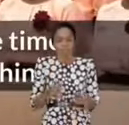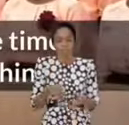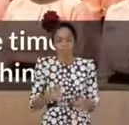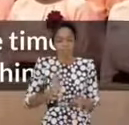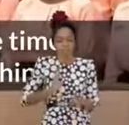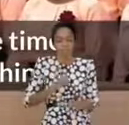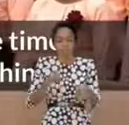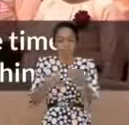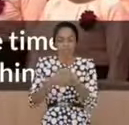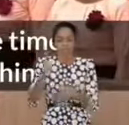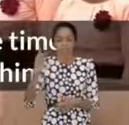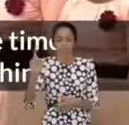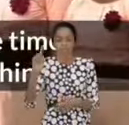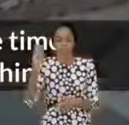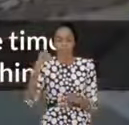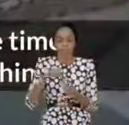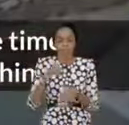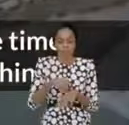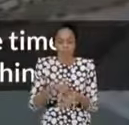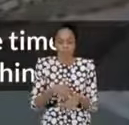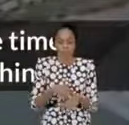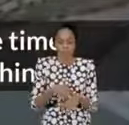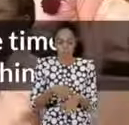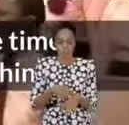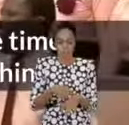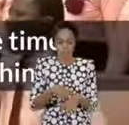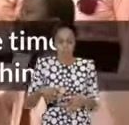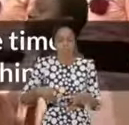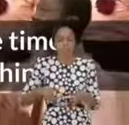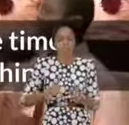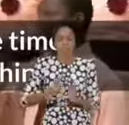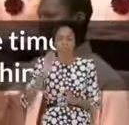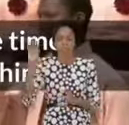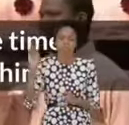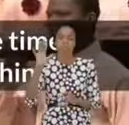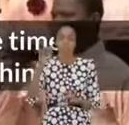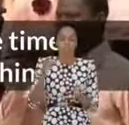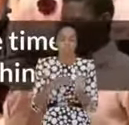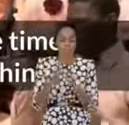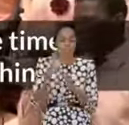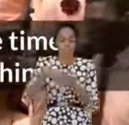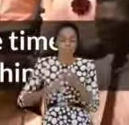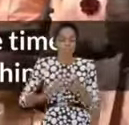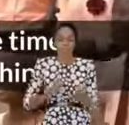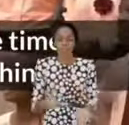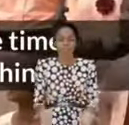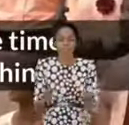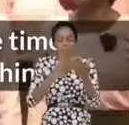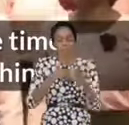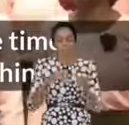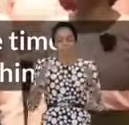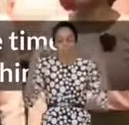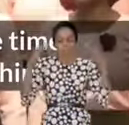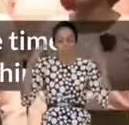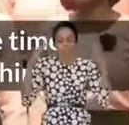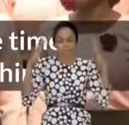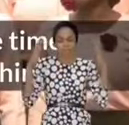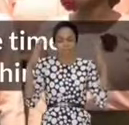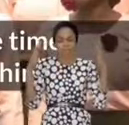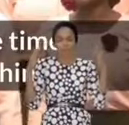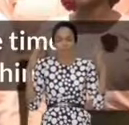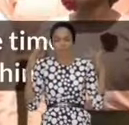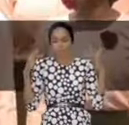Go back to Bethel one more time. Where the light of Jesus in me.